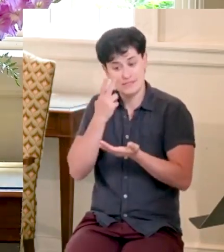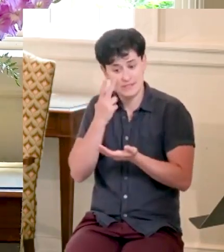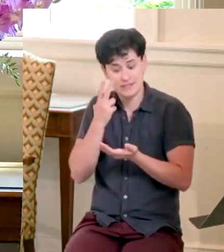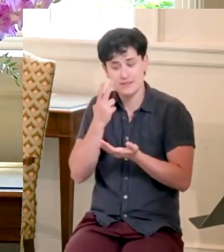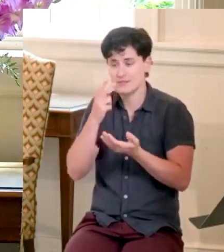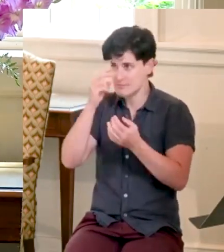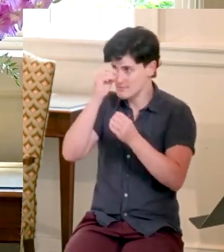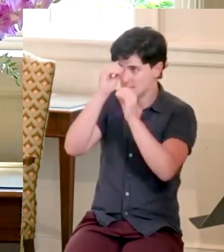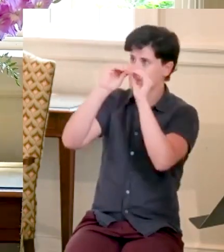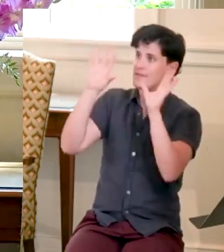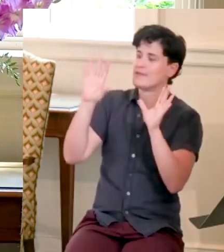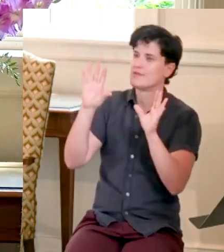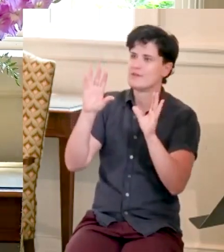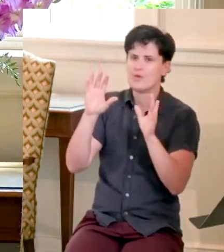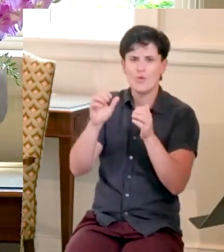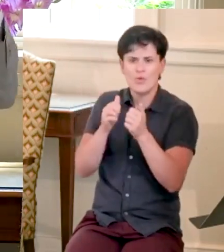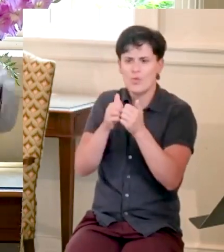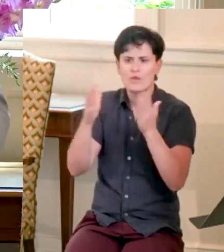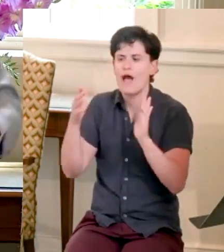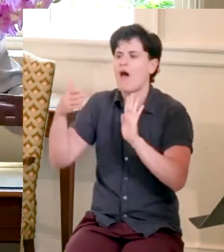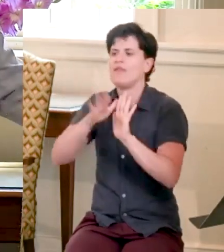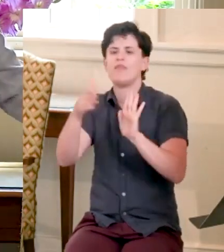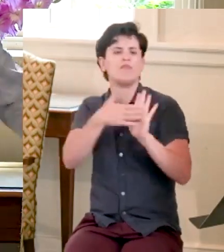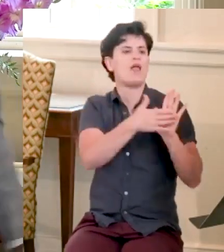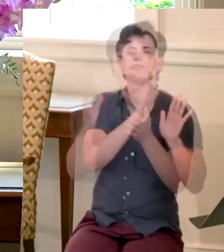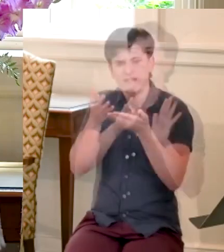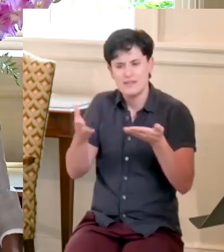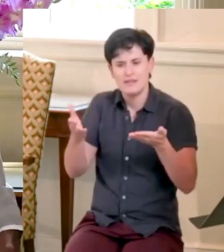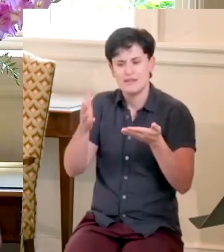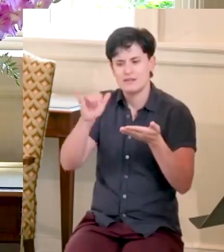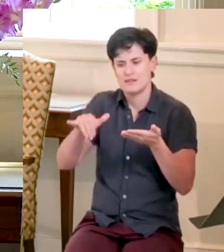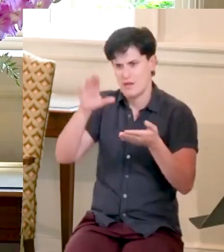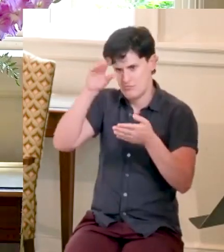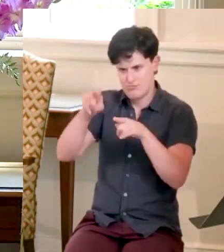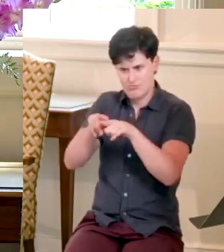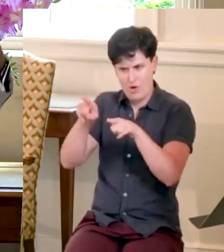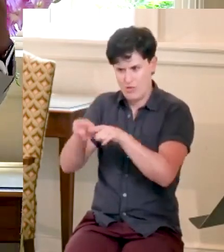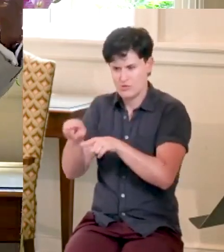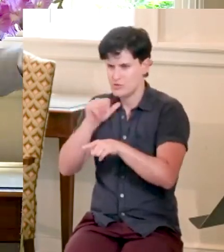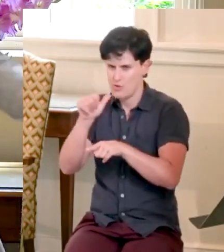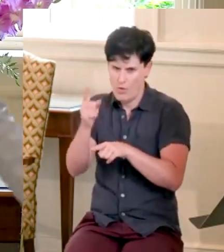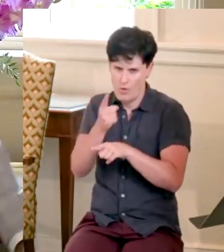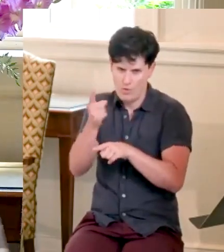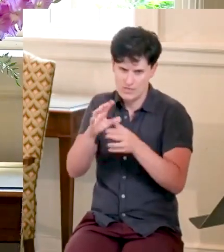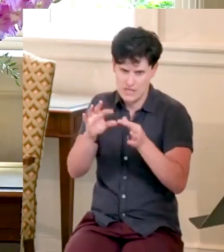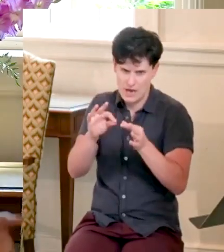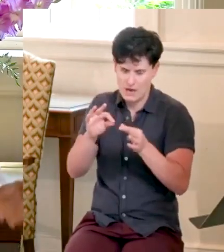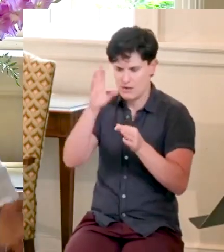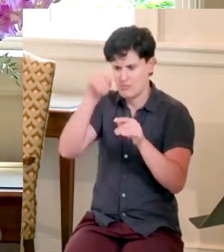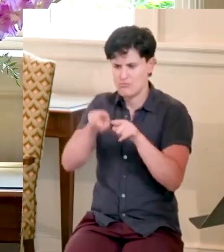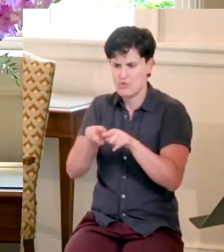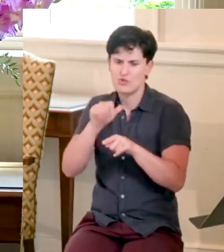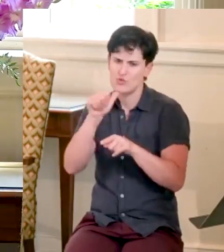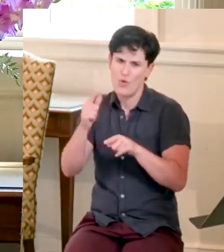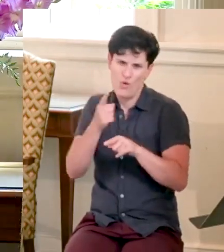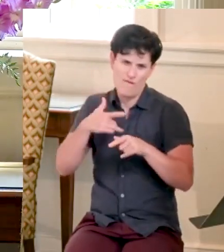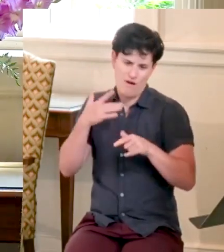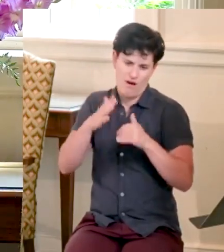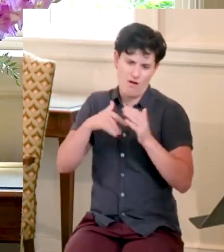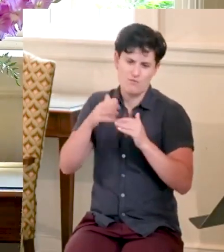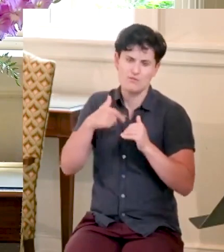clearly and without deflection the things that brothers don't always say or feel comfortable to say. I love you,